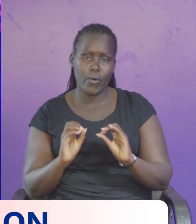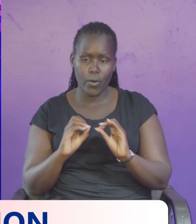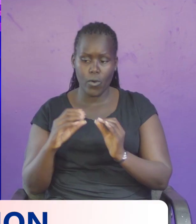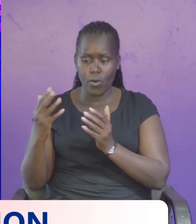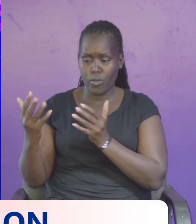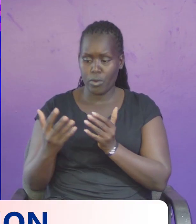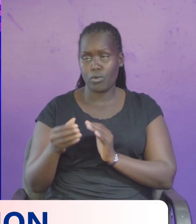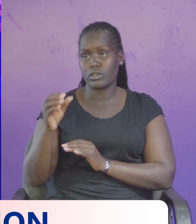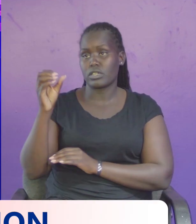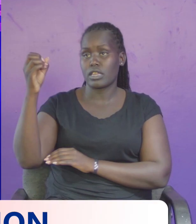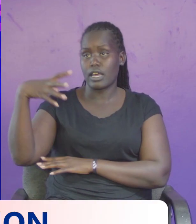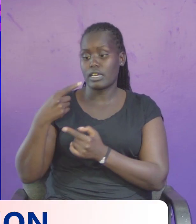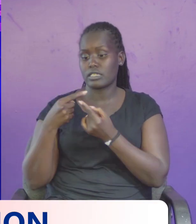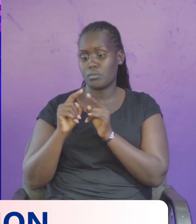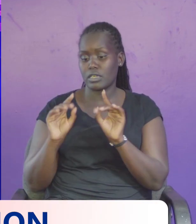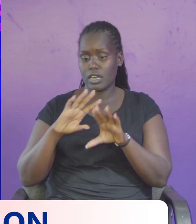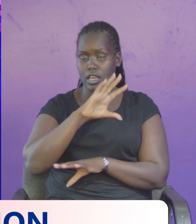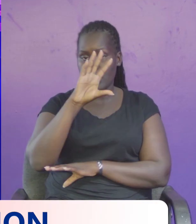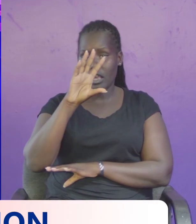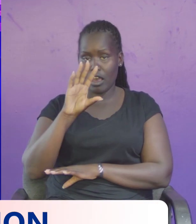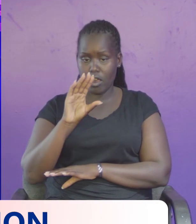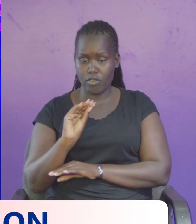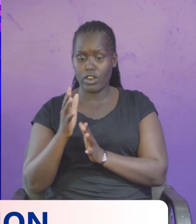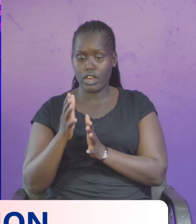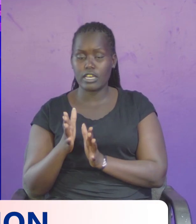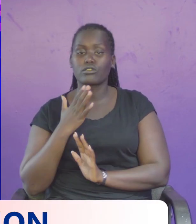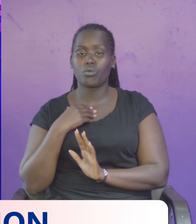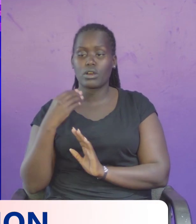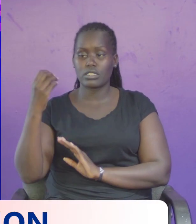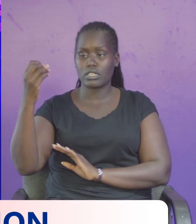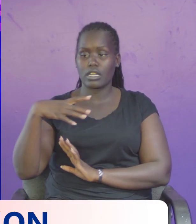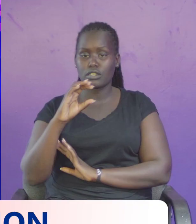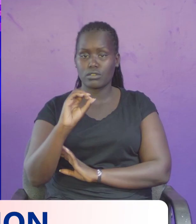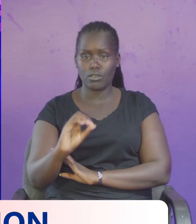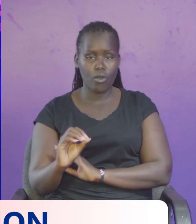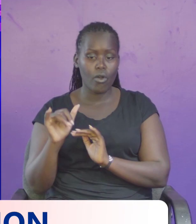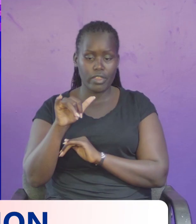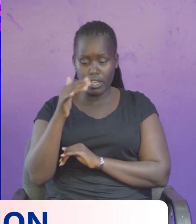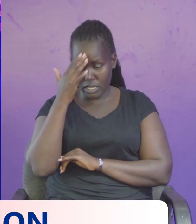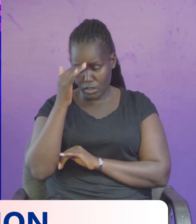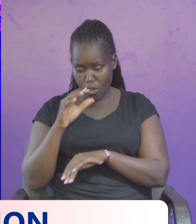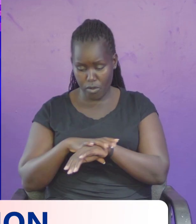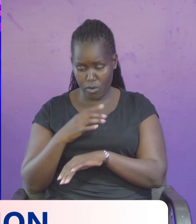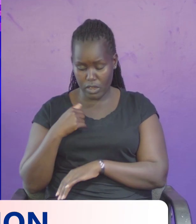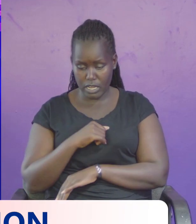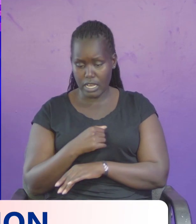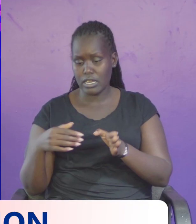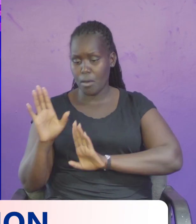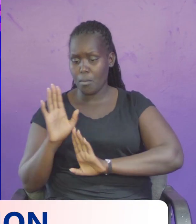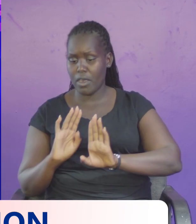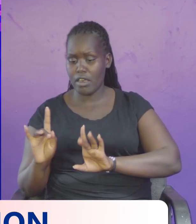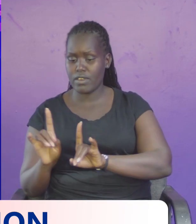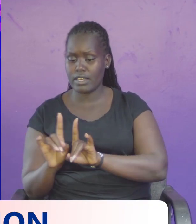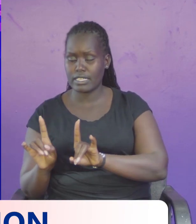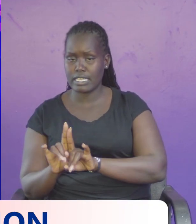the light, but the Africans themselves do not want that light. And that is why you find us still behaving the way we are behaving